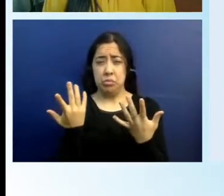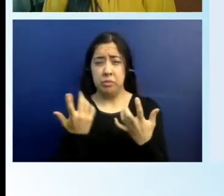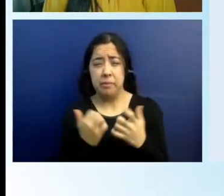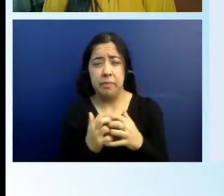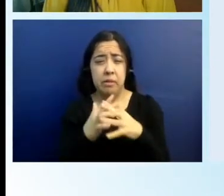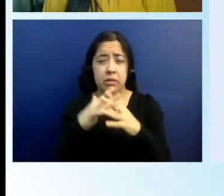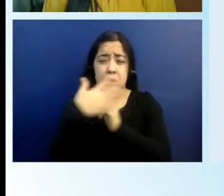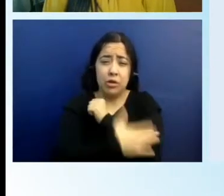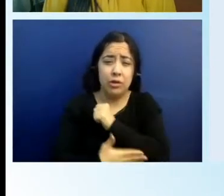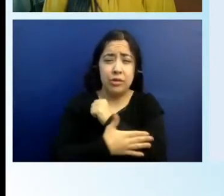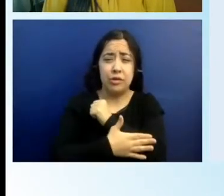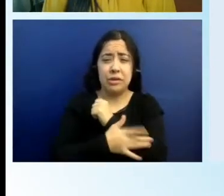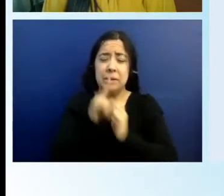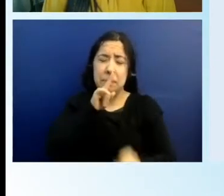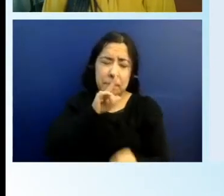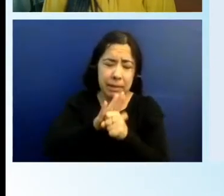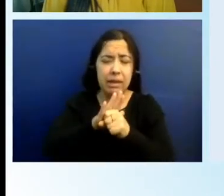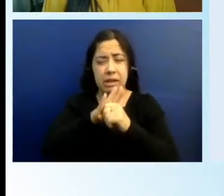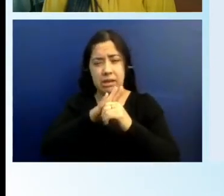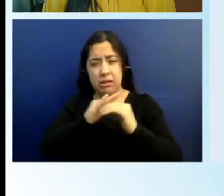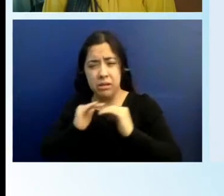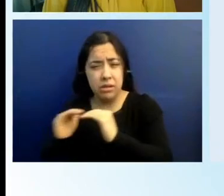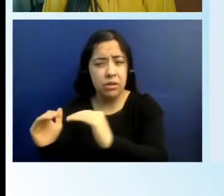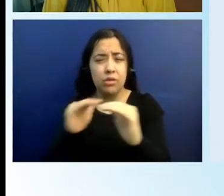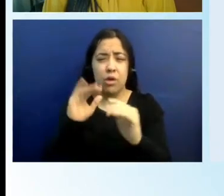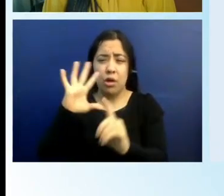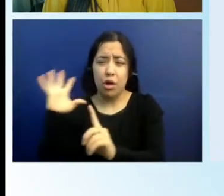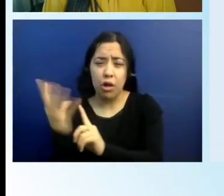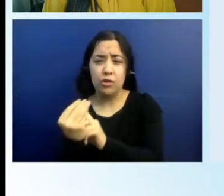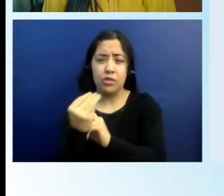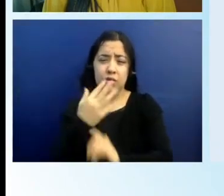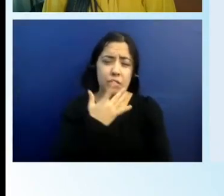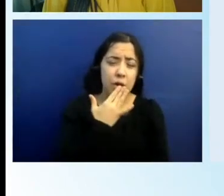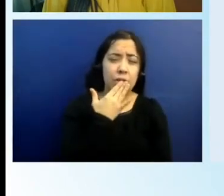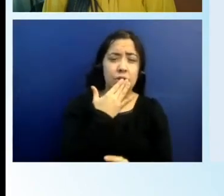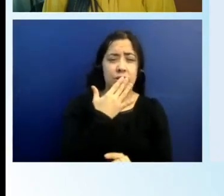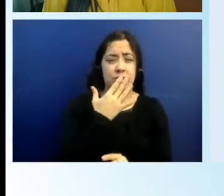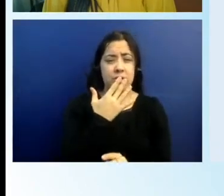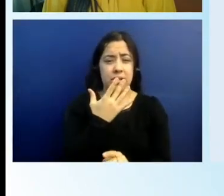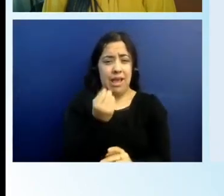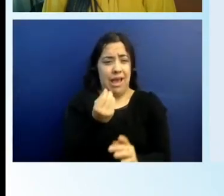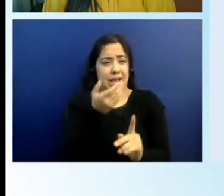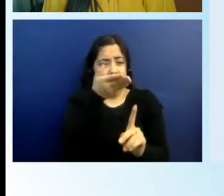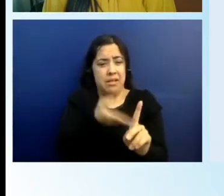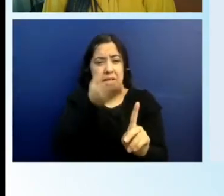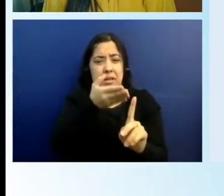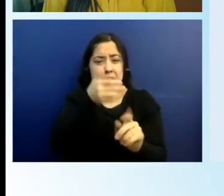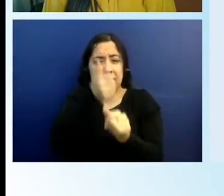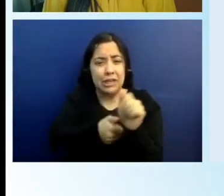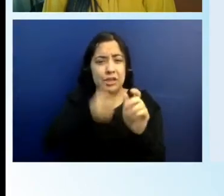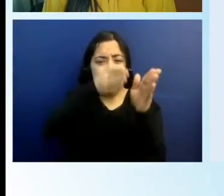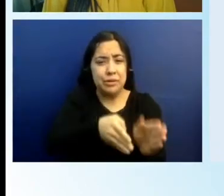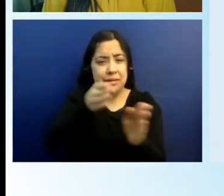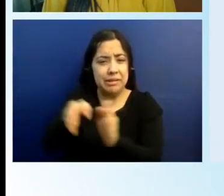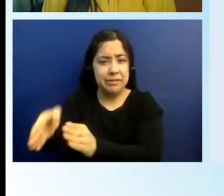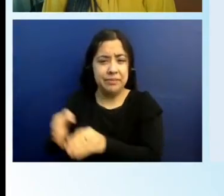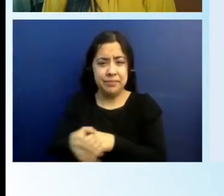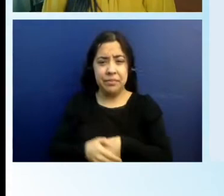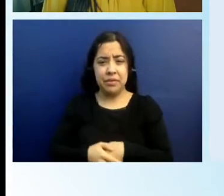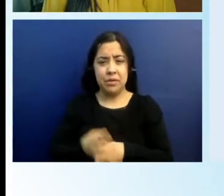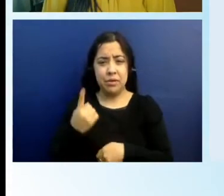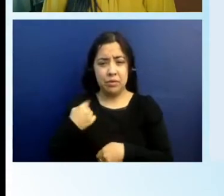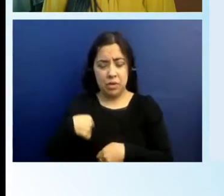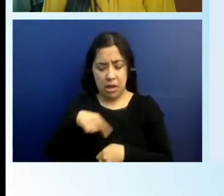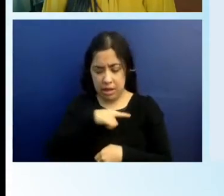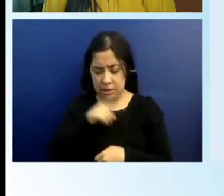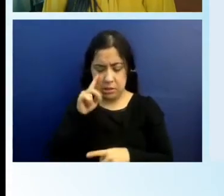characters, and conditions of man. And so we lift our gazes not to what stands between us, but what stands before us. We